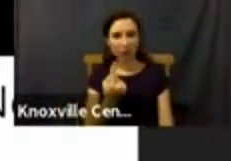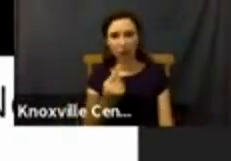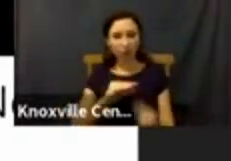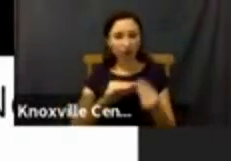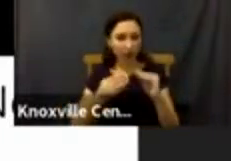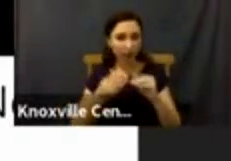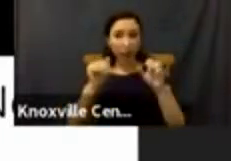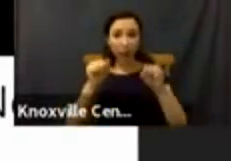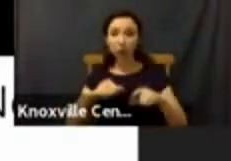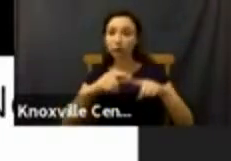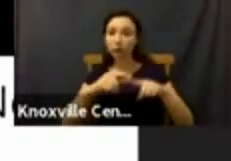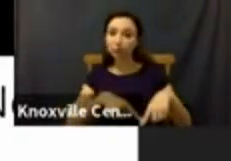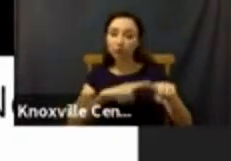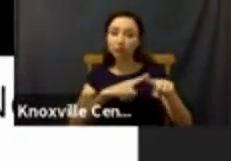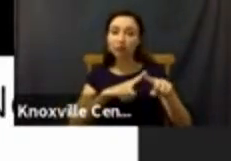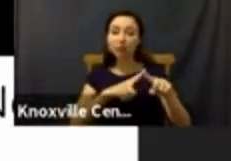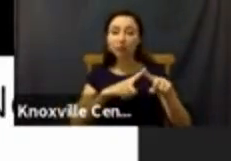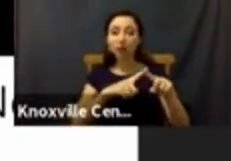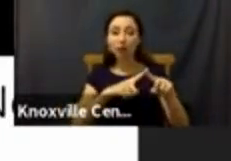depend on